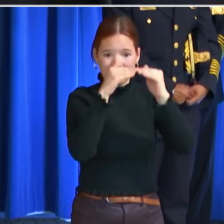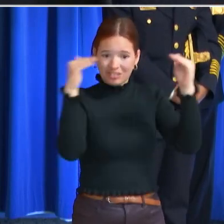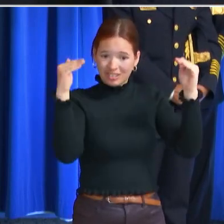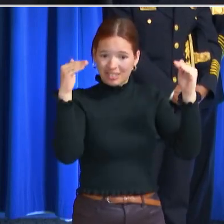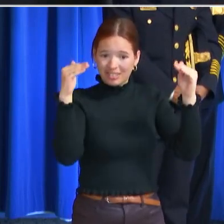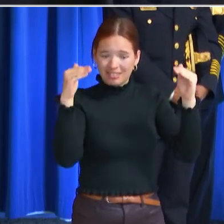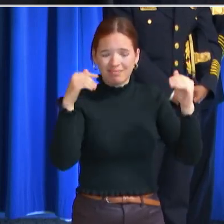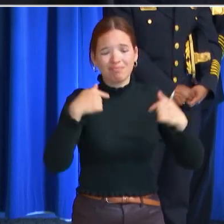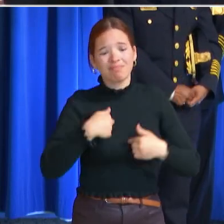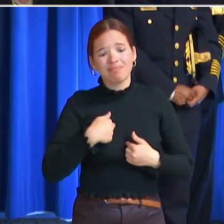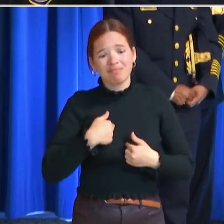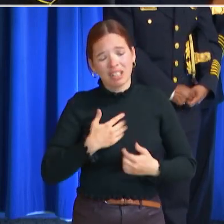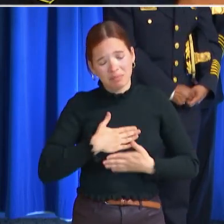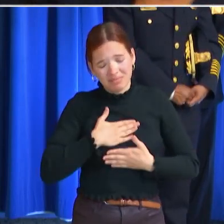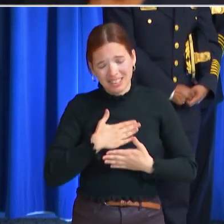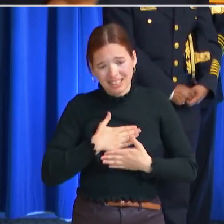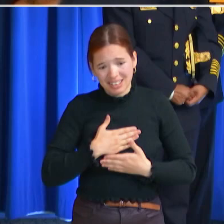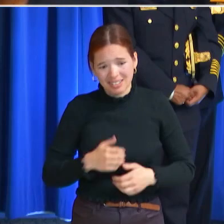that.